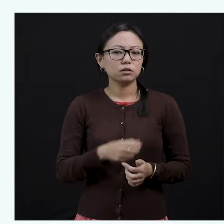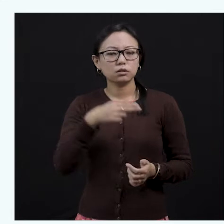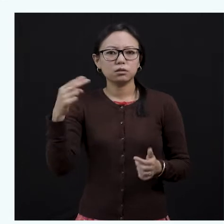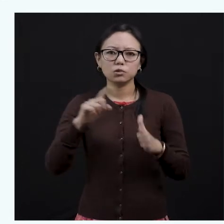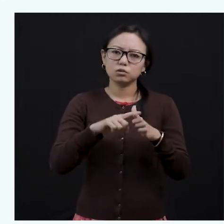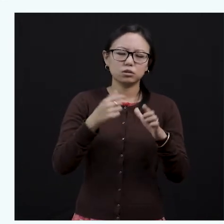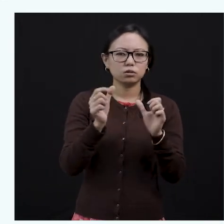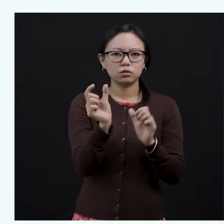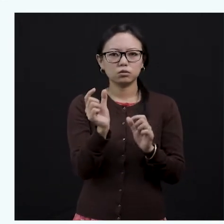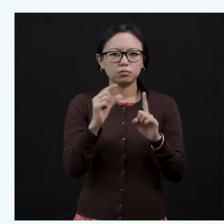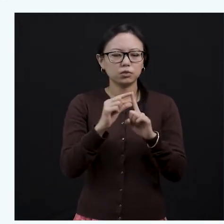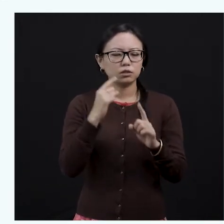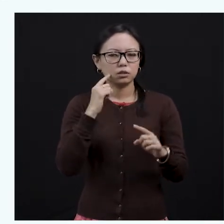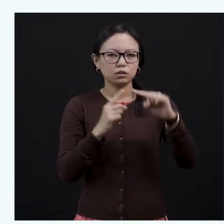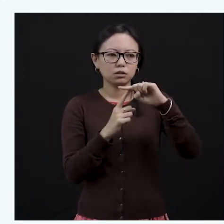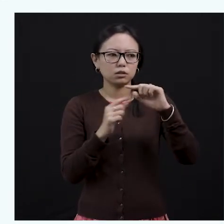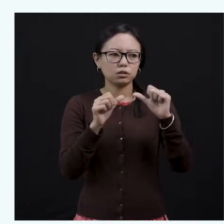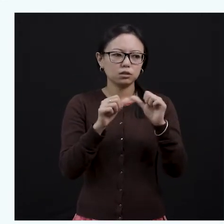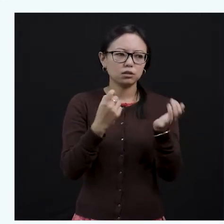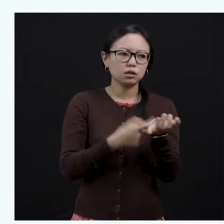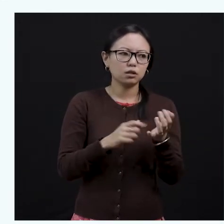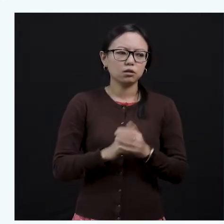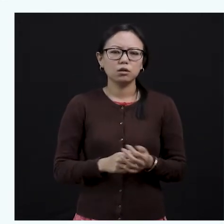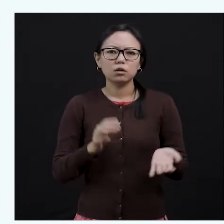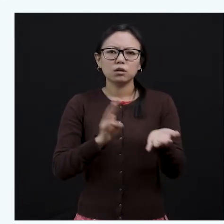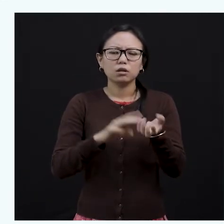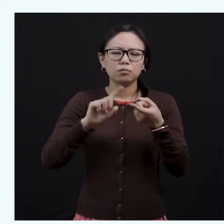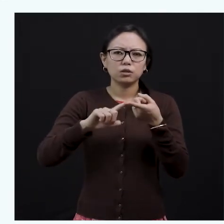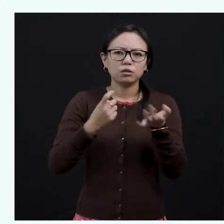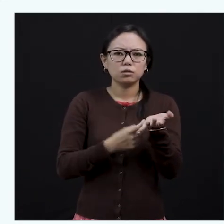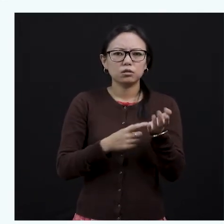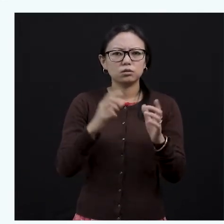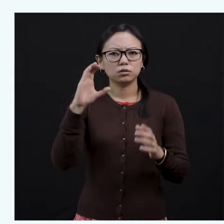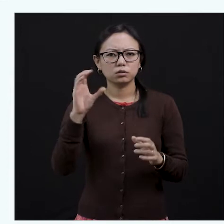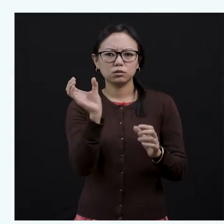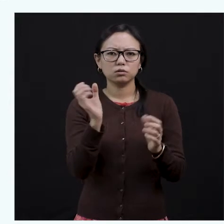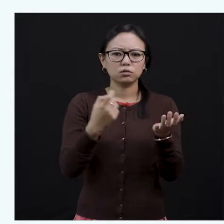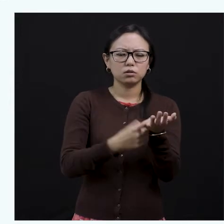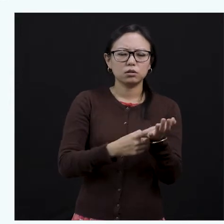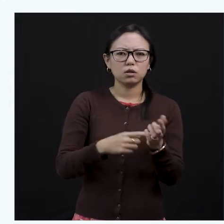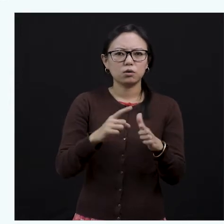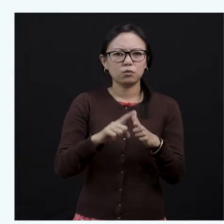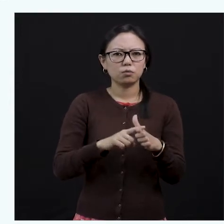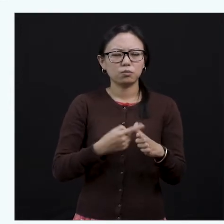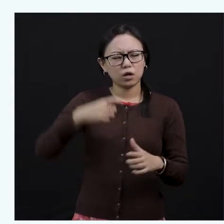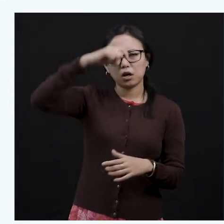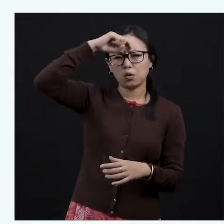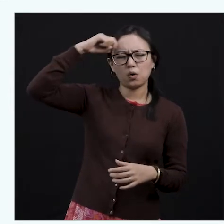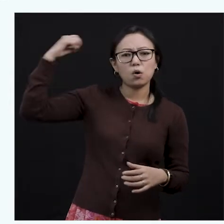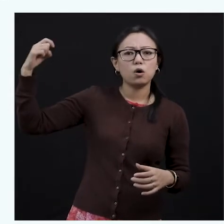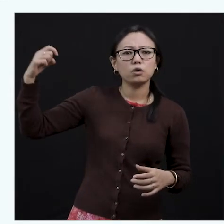Okay? And Mercury is also the hottest planet because it is very close to the sun.